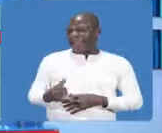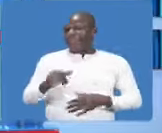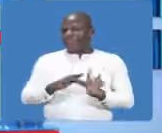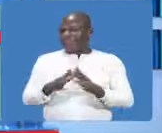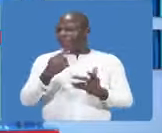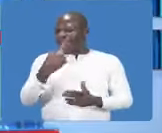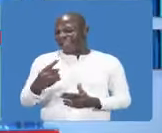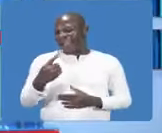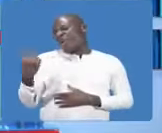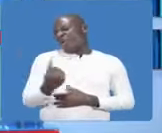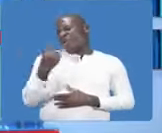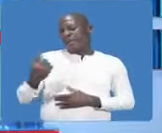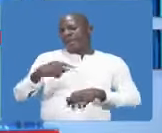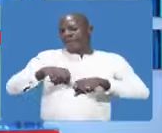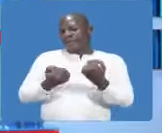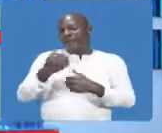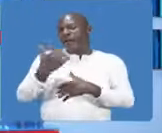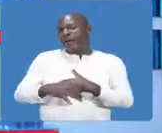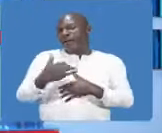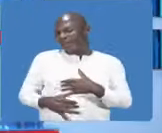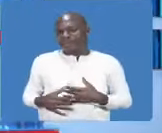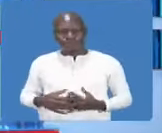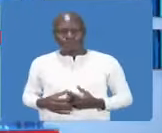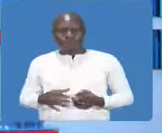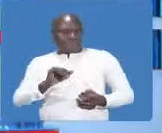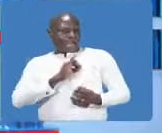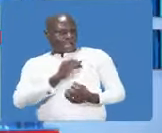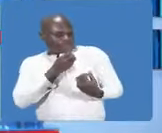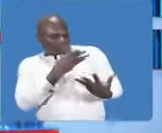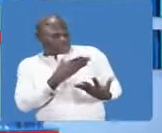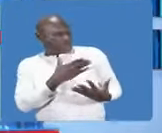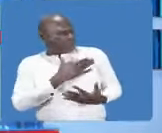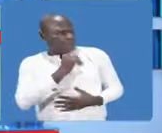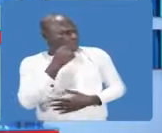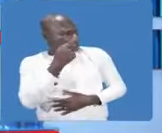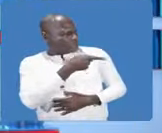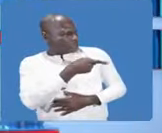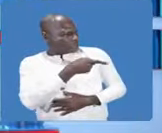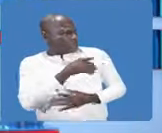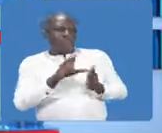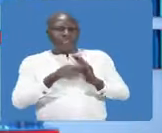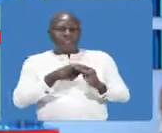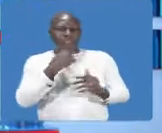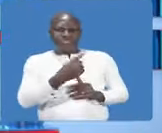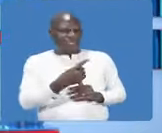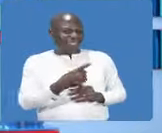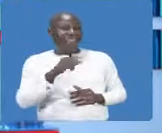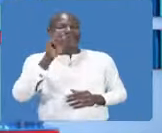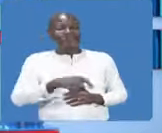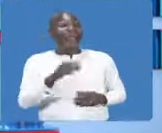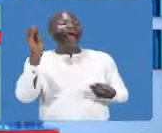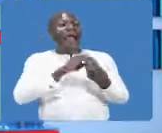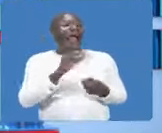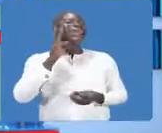a. And I'm saying, yeah, question, mean, yes, yeah. Nanka one can say, was in catch, I saw a car wine, no, so